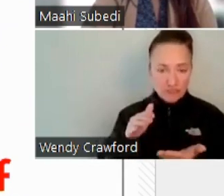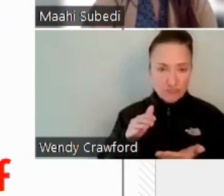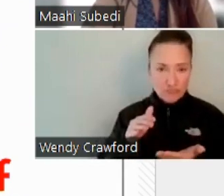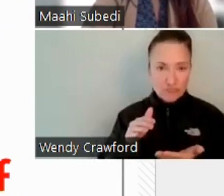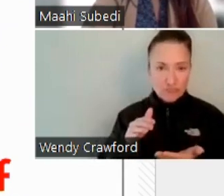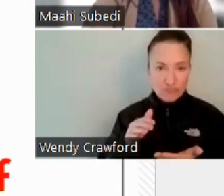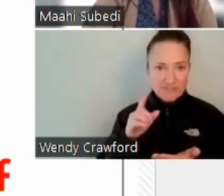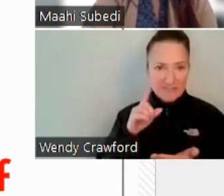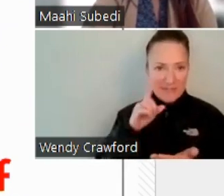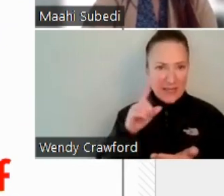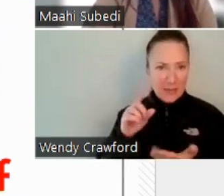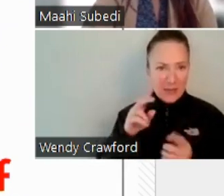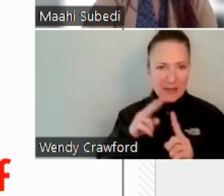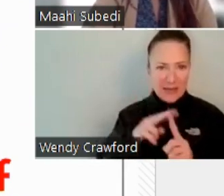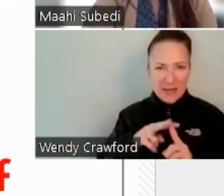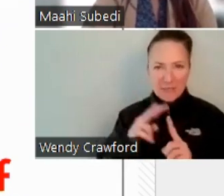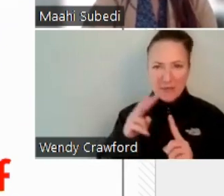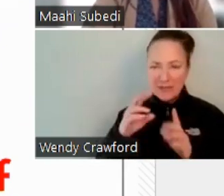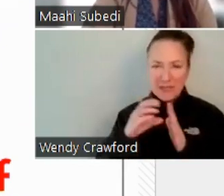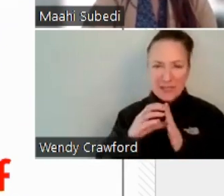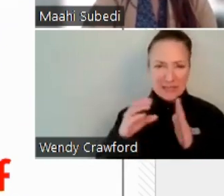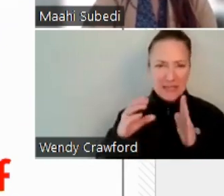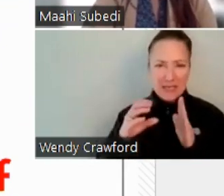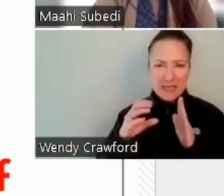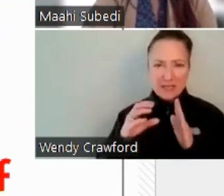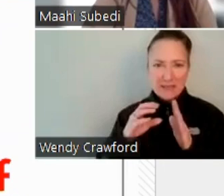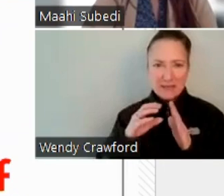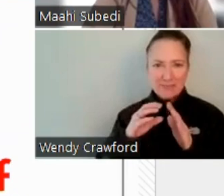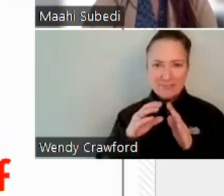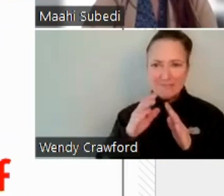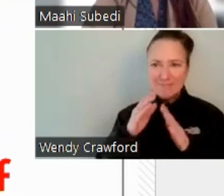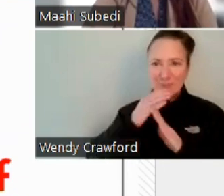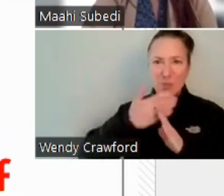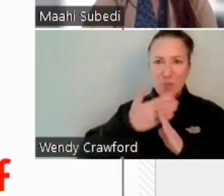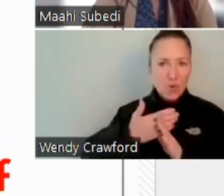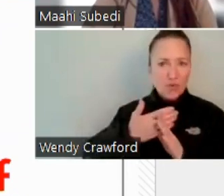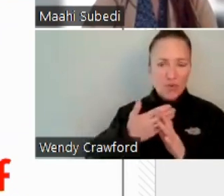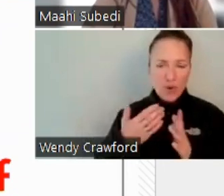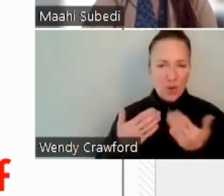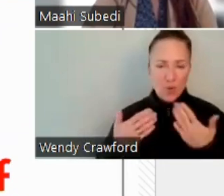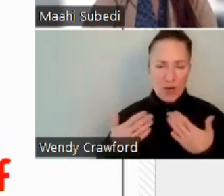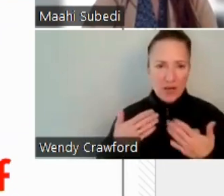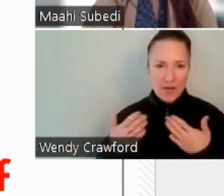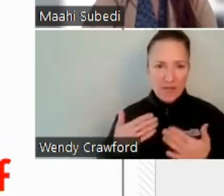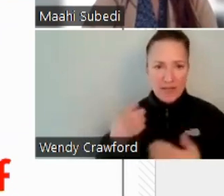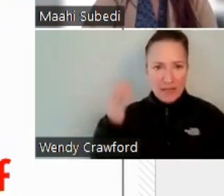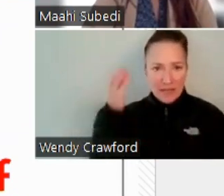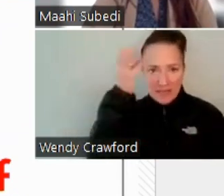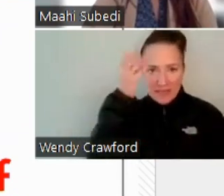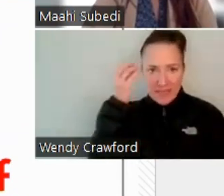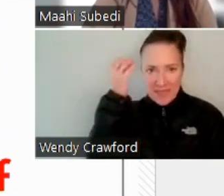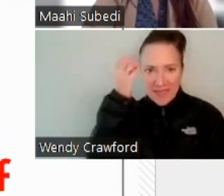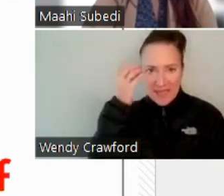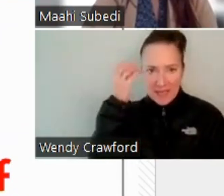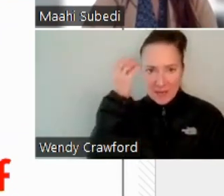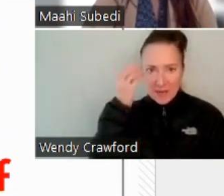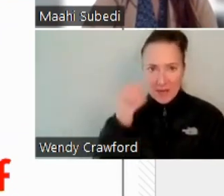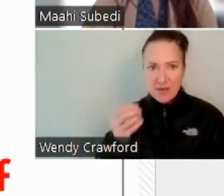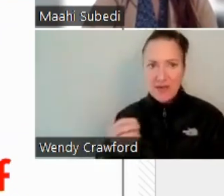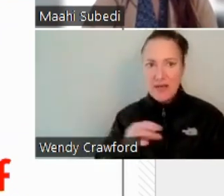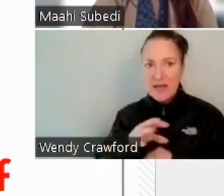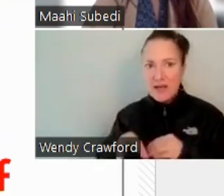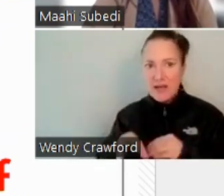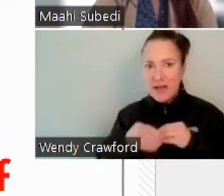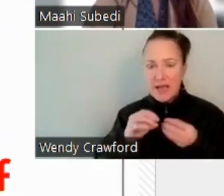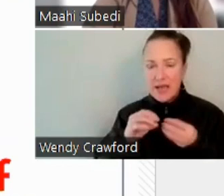your applications, your essays, or even in an interview setting. I want you to think about how you're going to add numbers